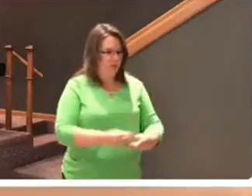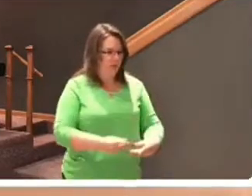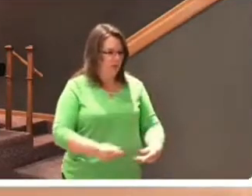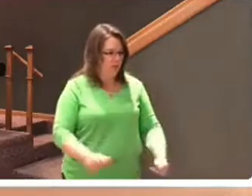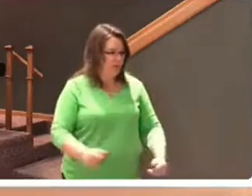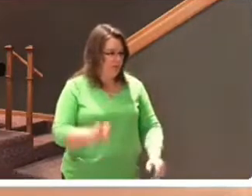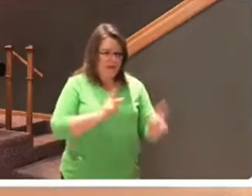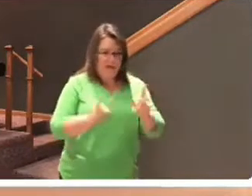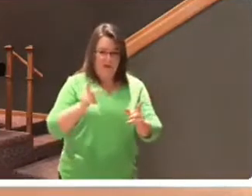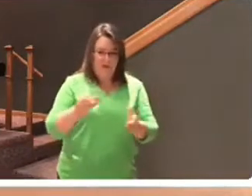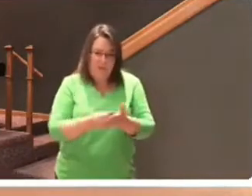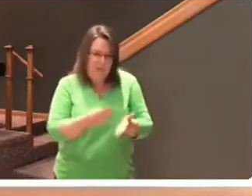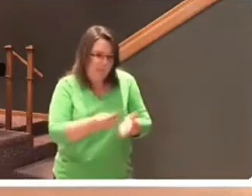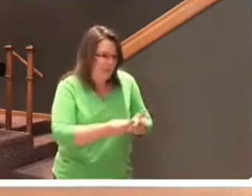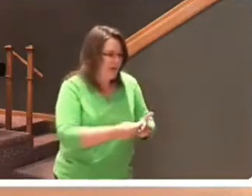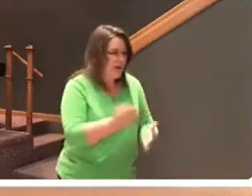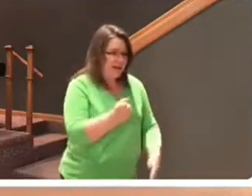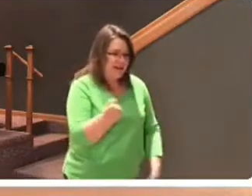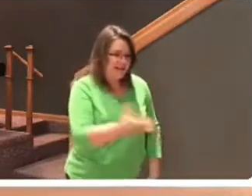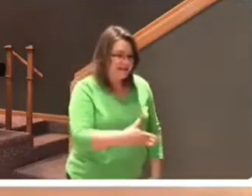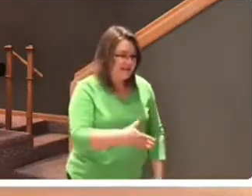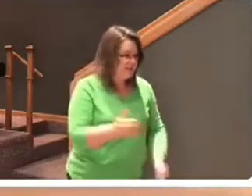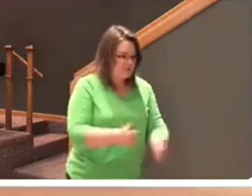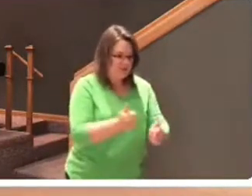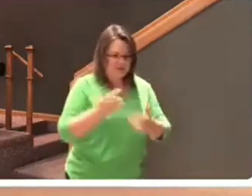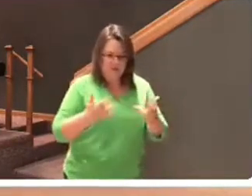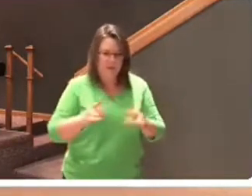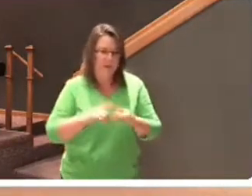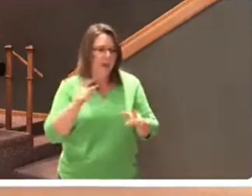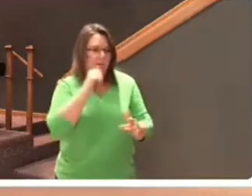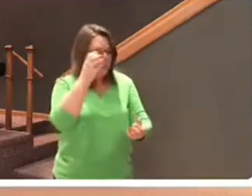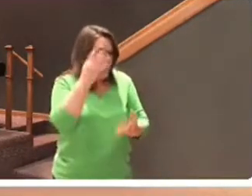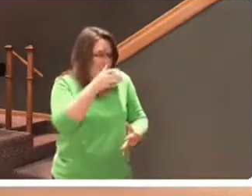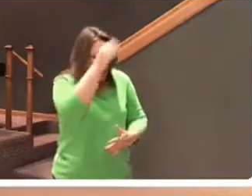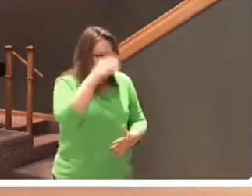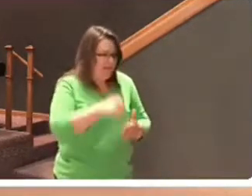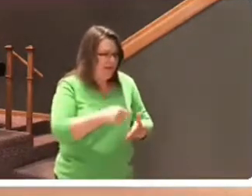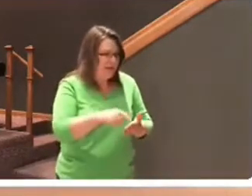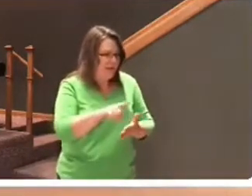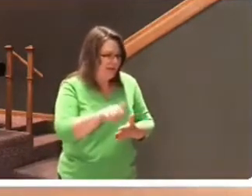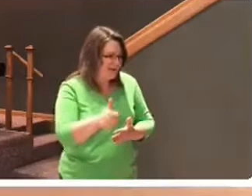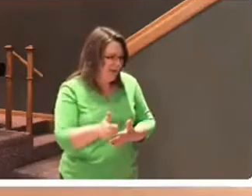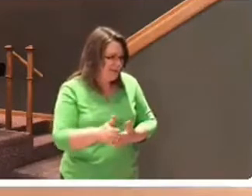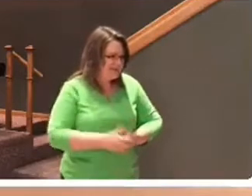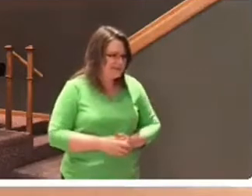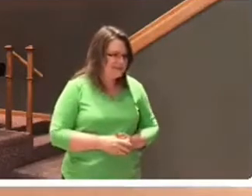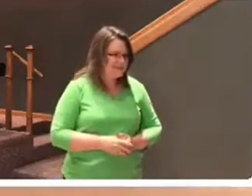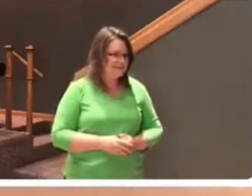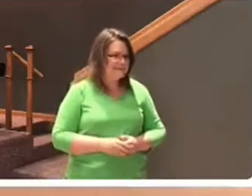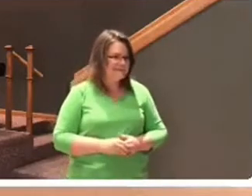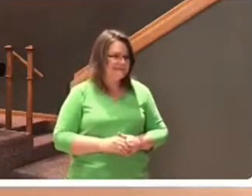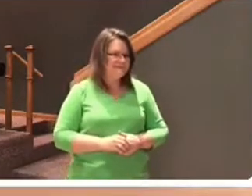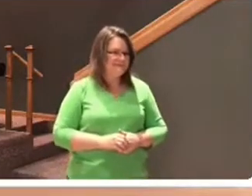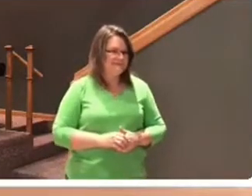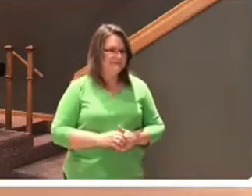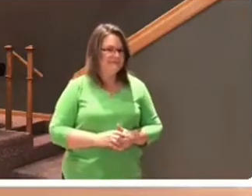You know, people will spend money at the casinos chasing a thrill, but they won't obey God in the tithe.